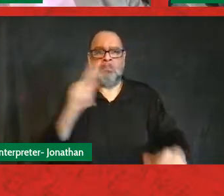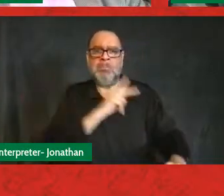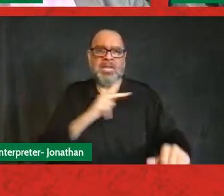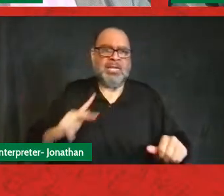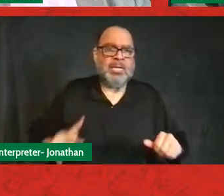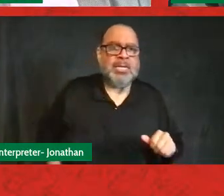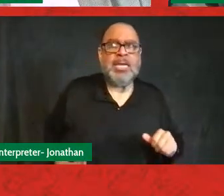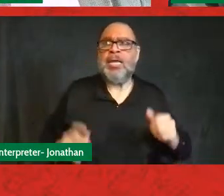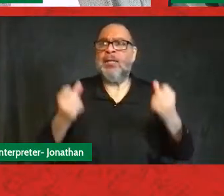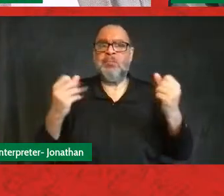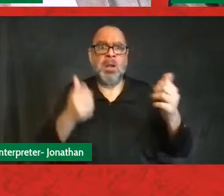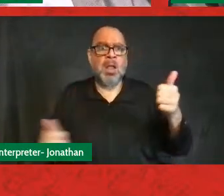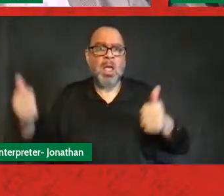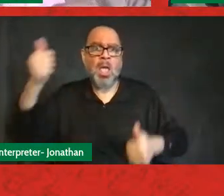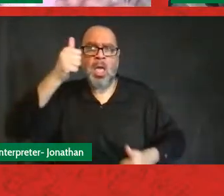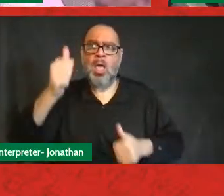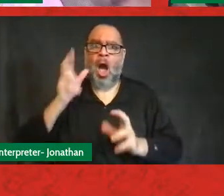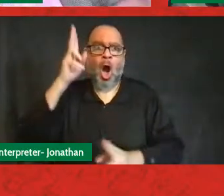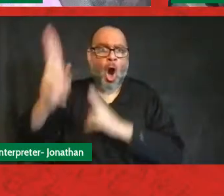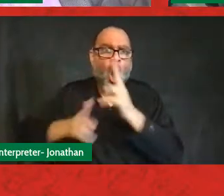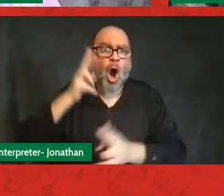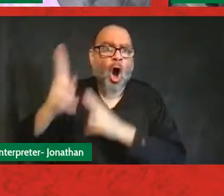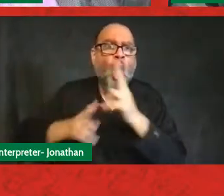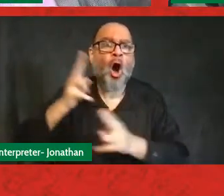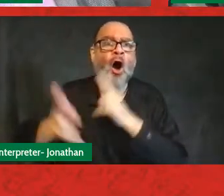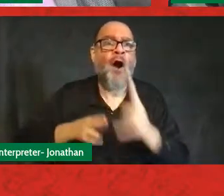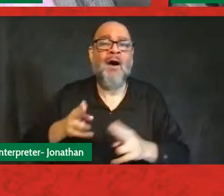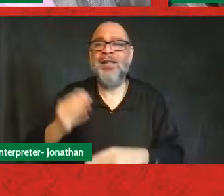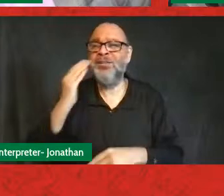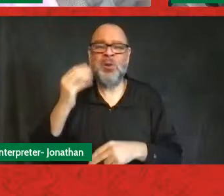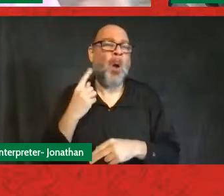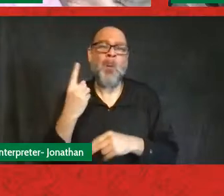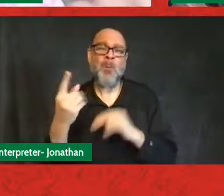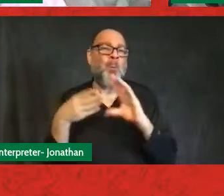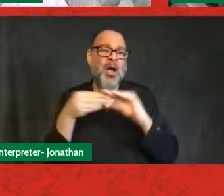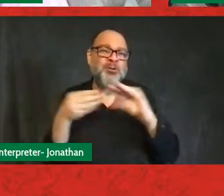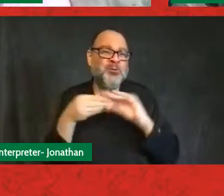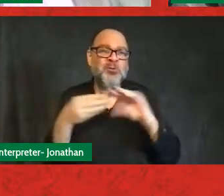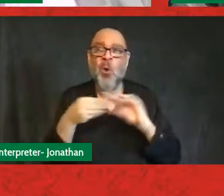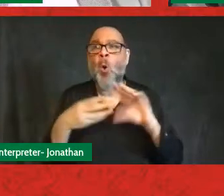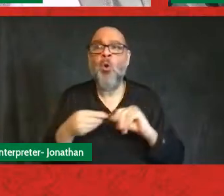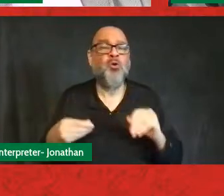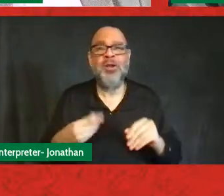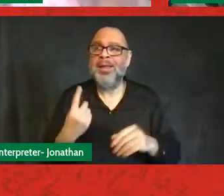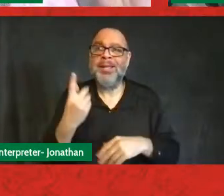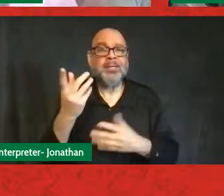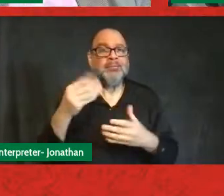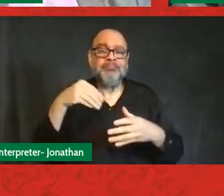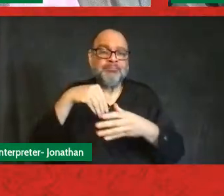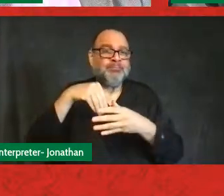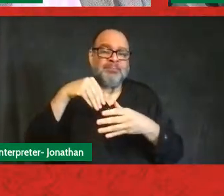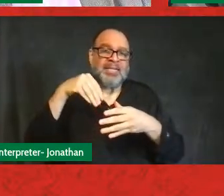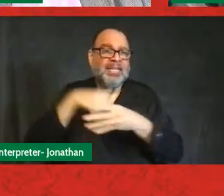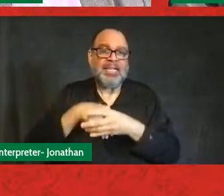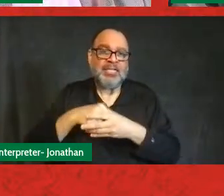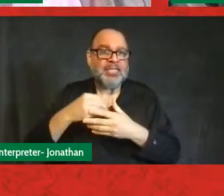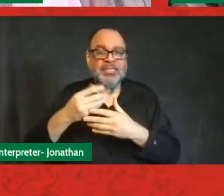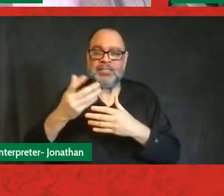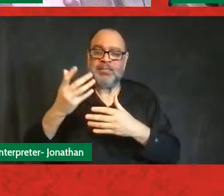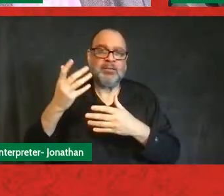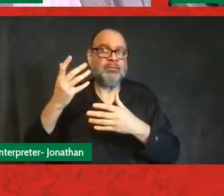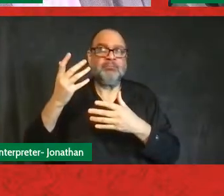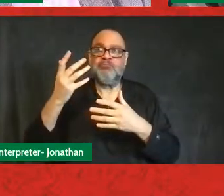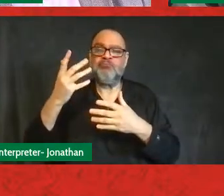and been, you know, I love the story of his carriage being pulled through the streets by the students in, you know, in Petersburg. I think it